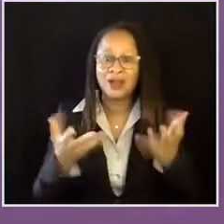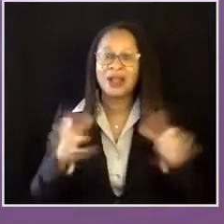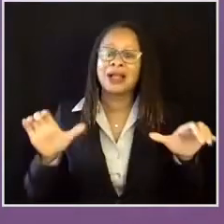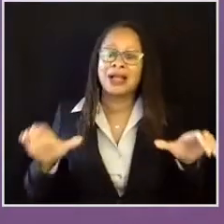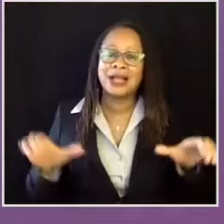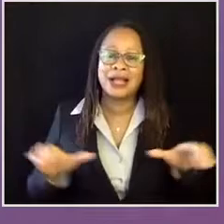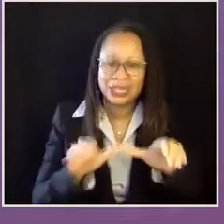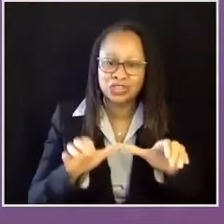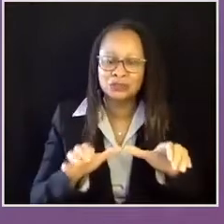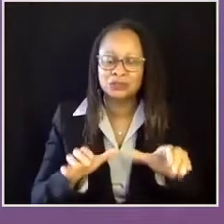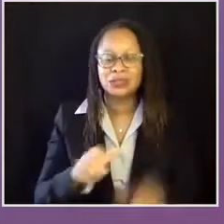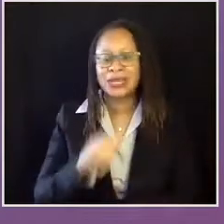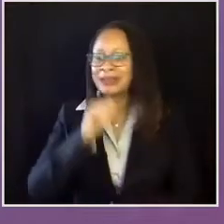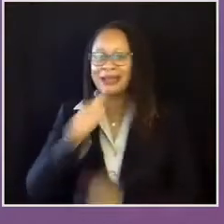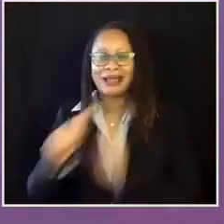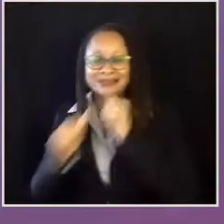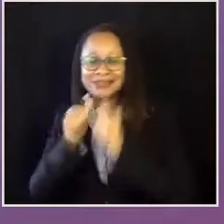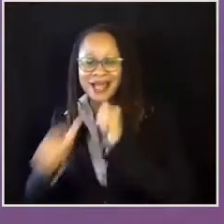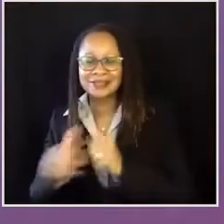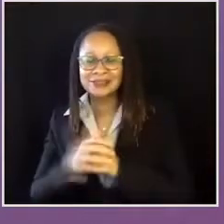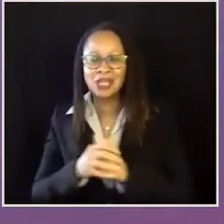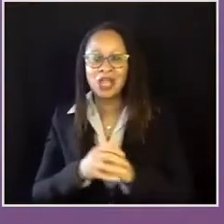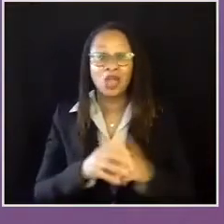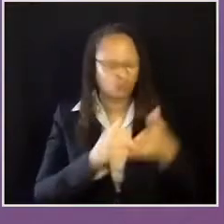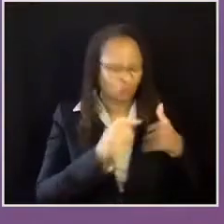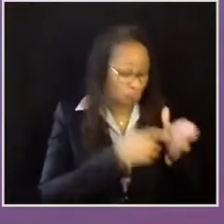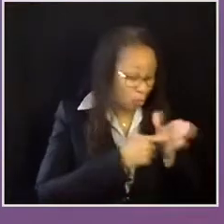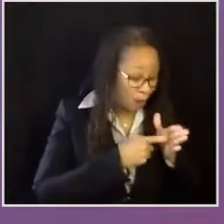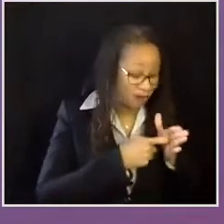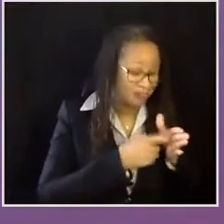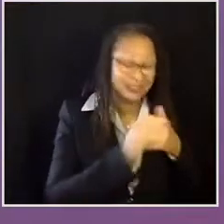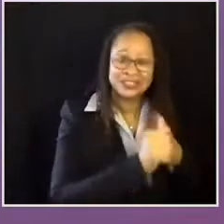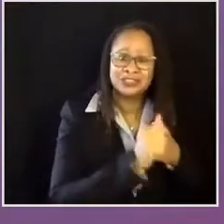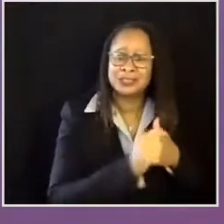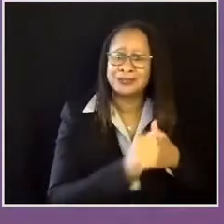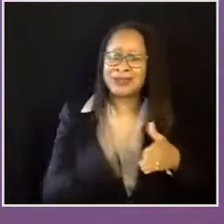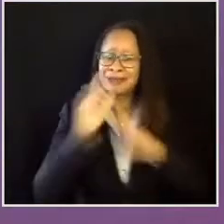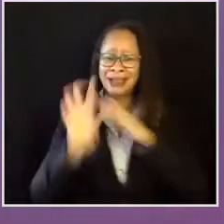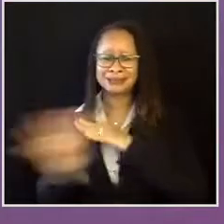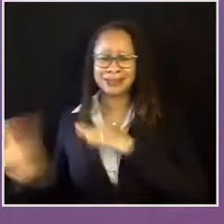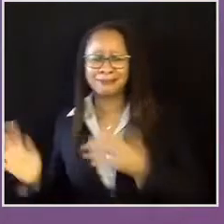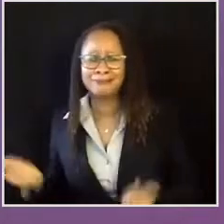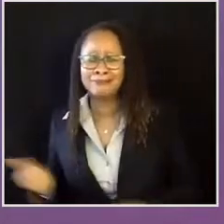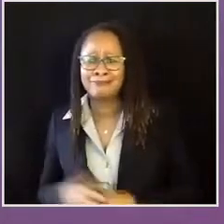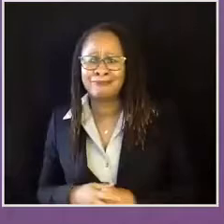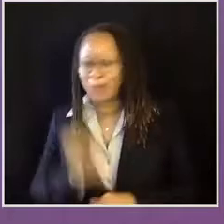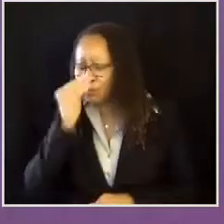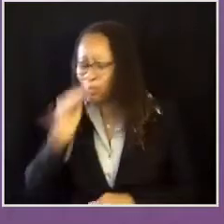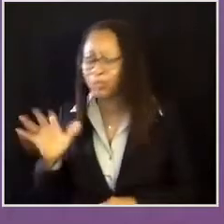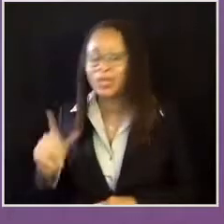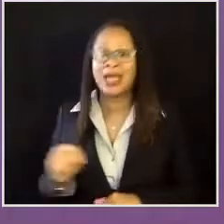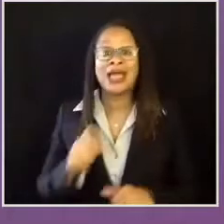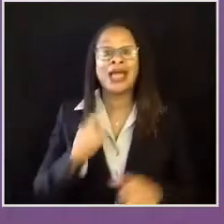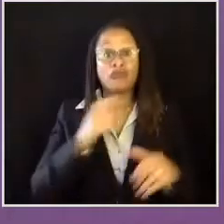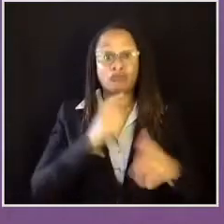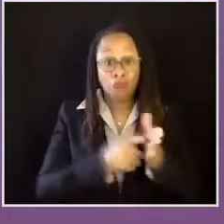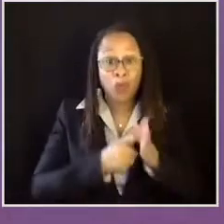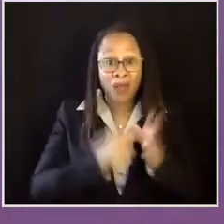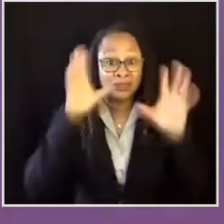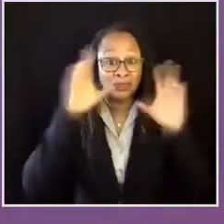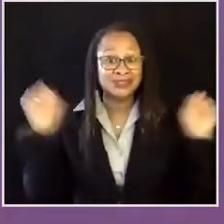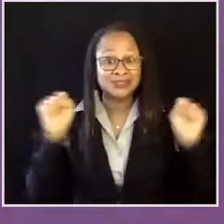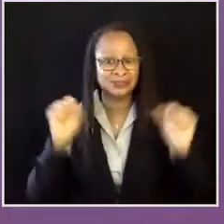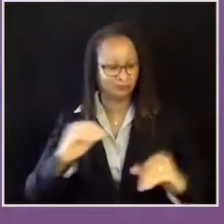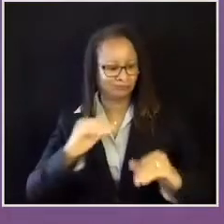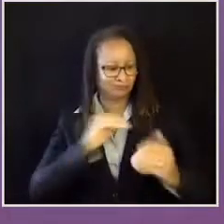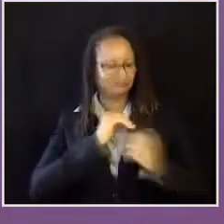not scapegoating. It requires the president to meet the threshold duty of the office, to care